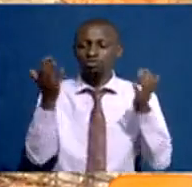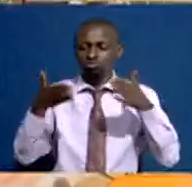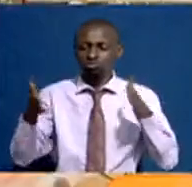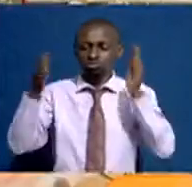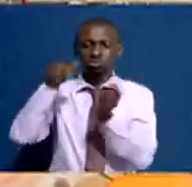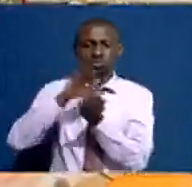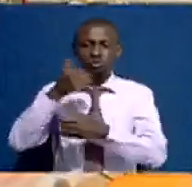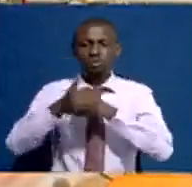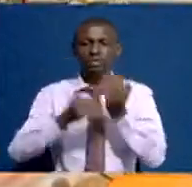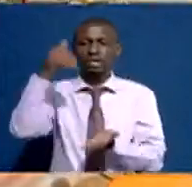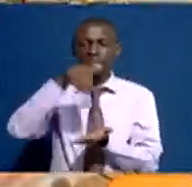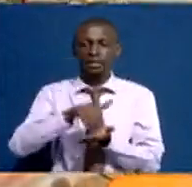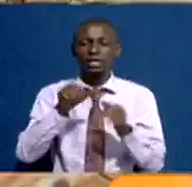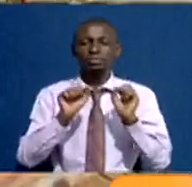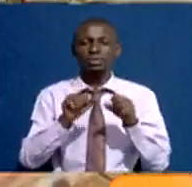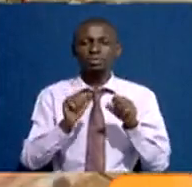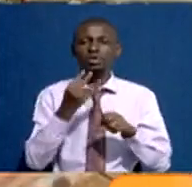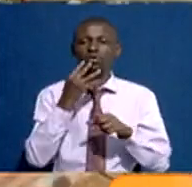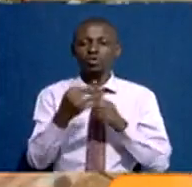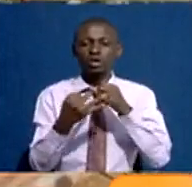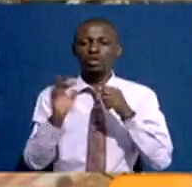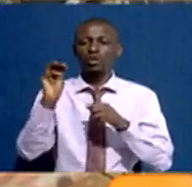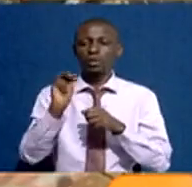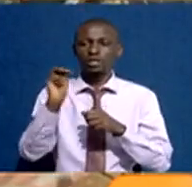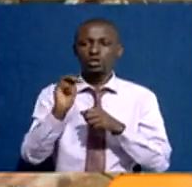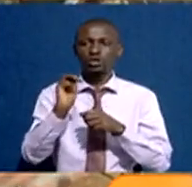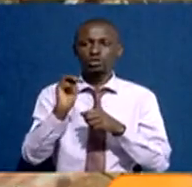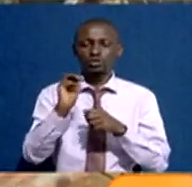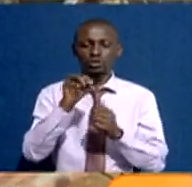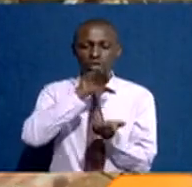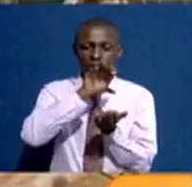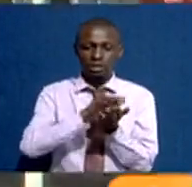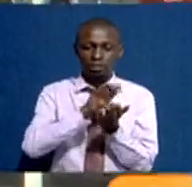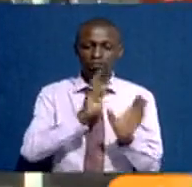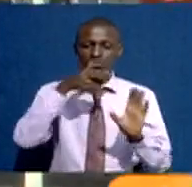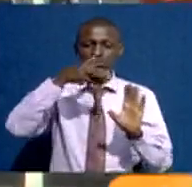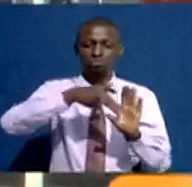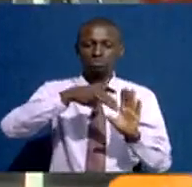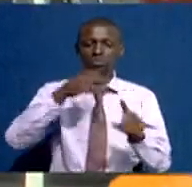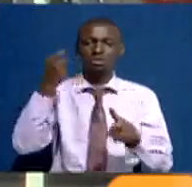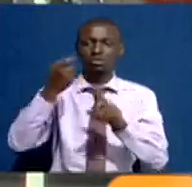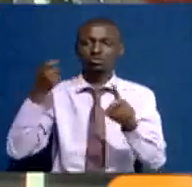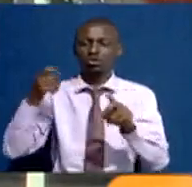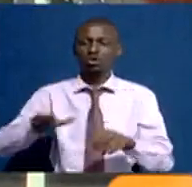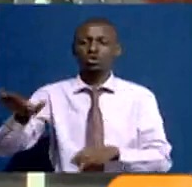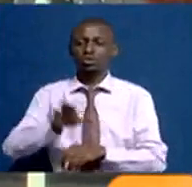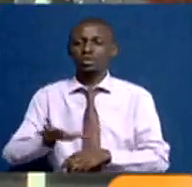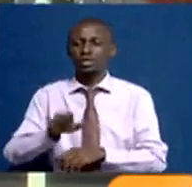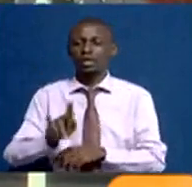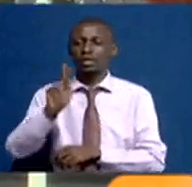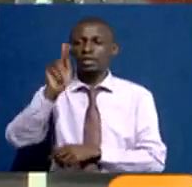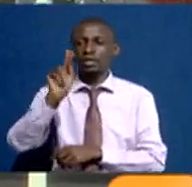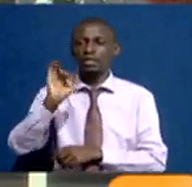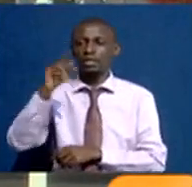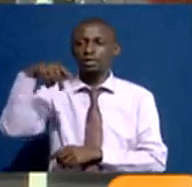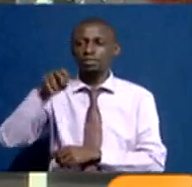of 484 million liters to hold white product offloaded from the new Kipevu Oil Terminal 2 that was